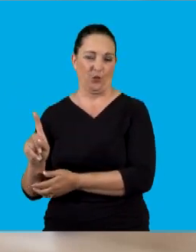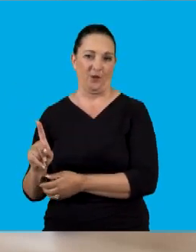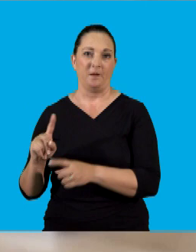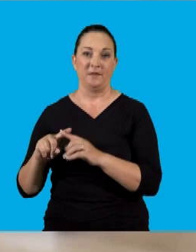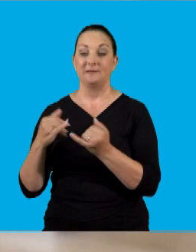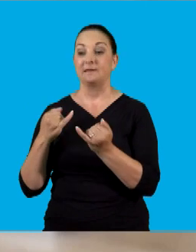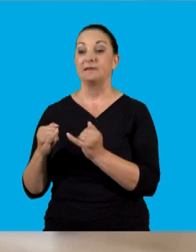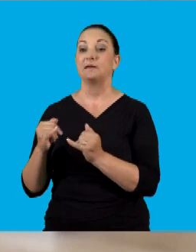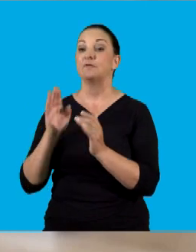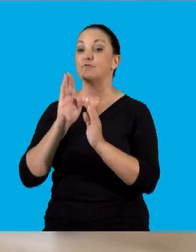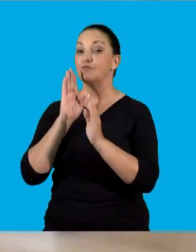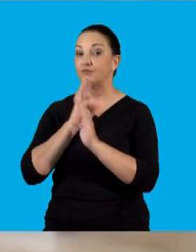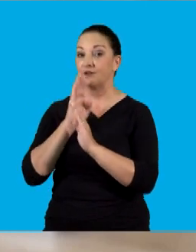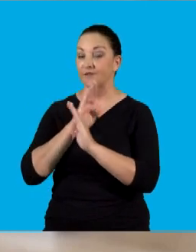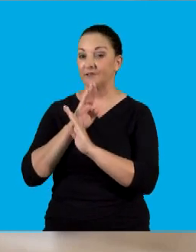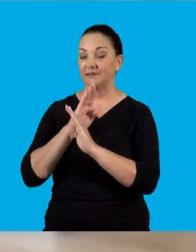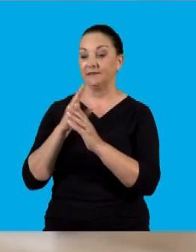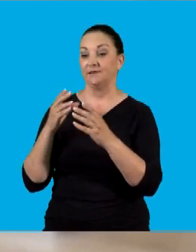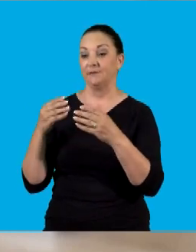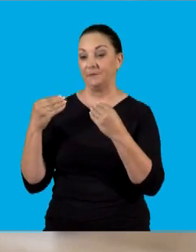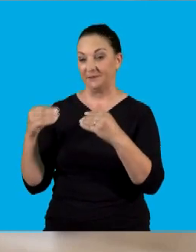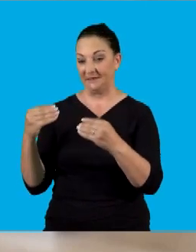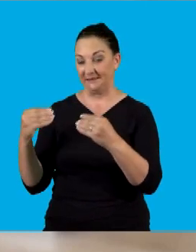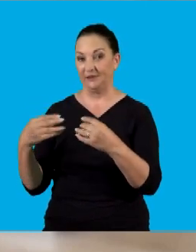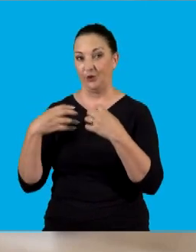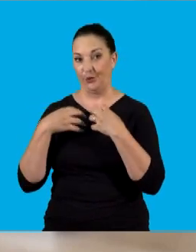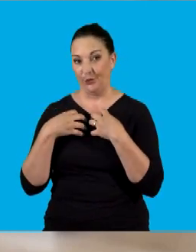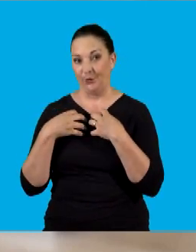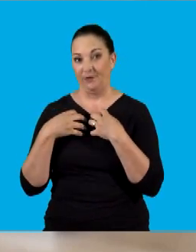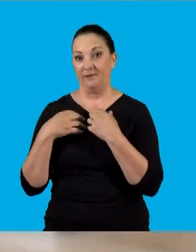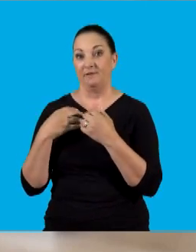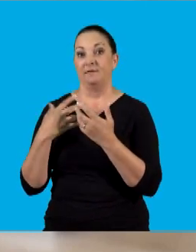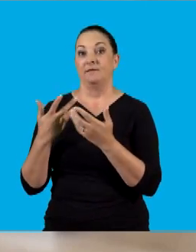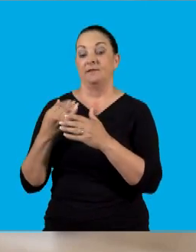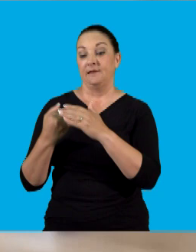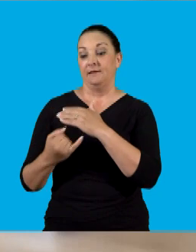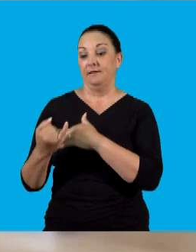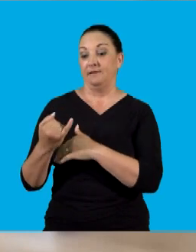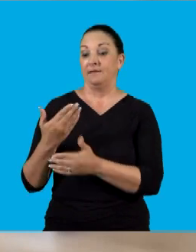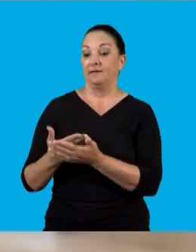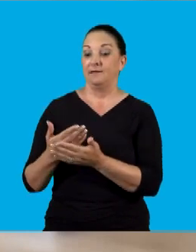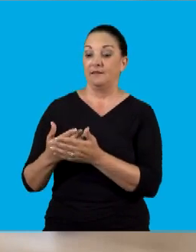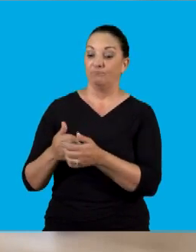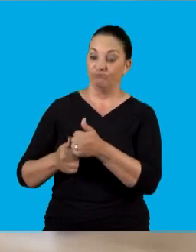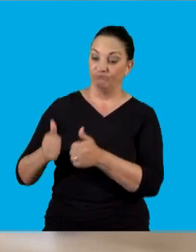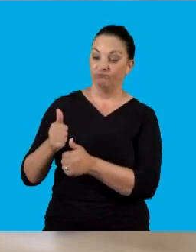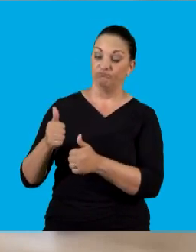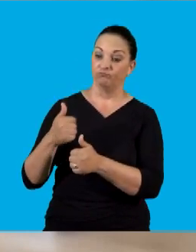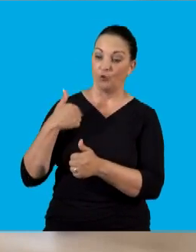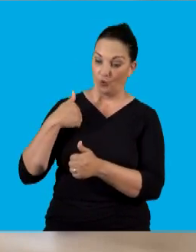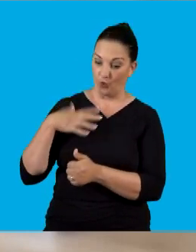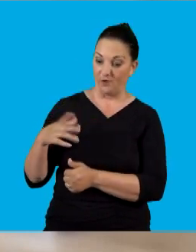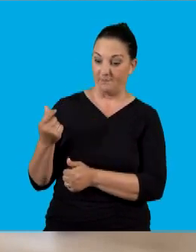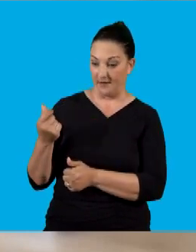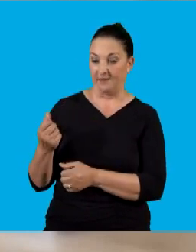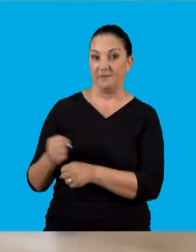they fall under the private sector because they are privately owned by individuals with the main aim of making a